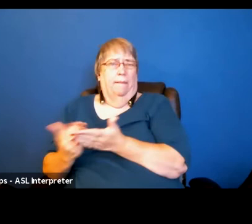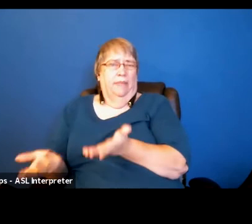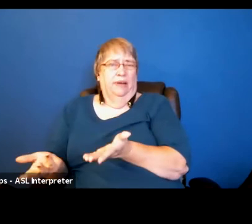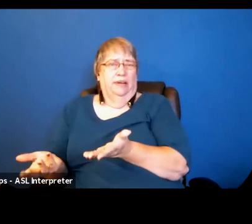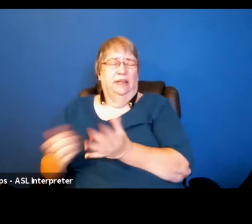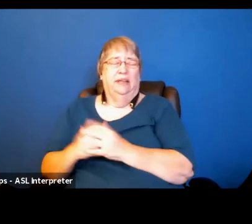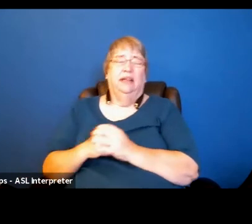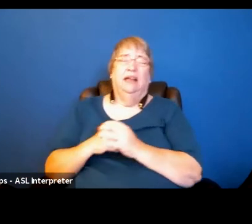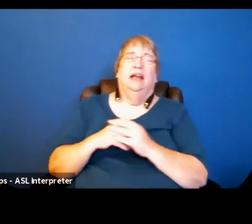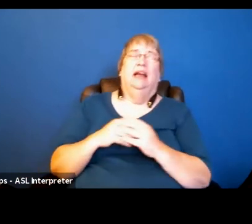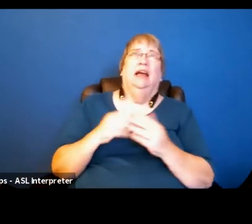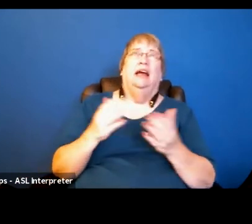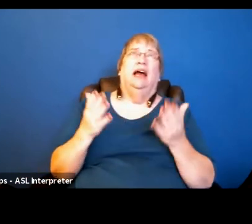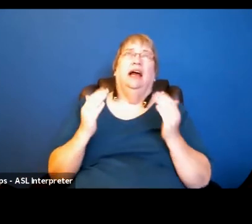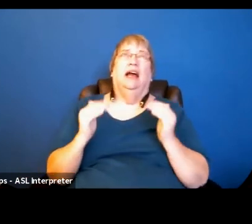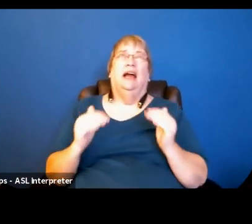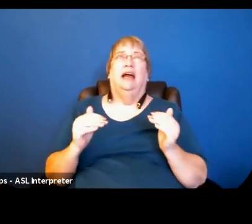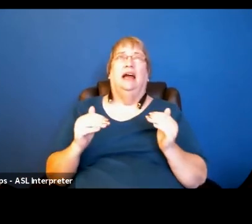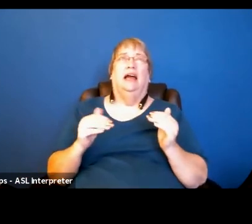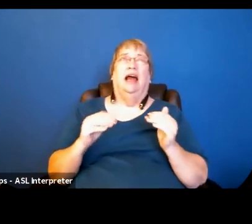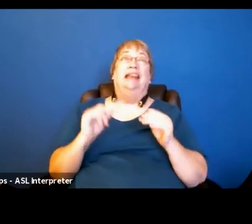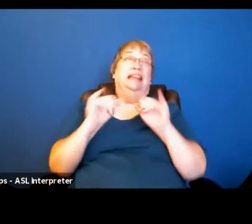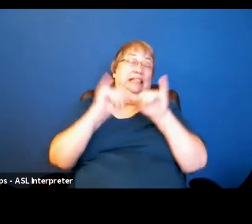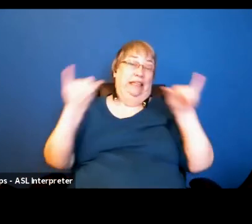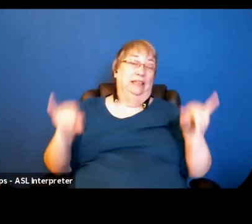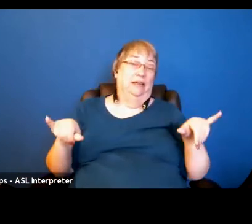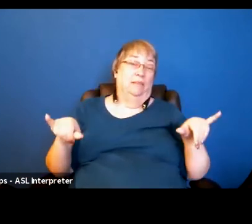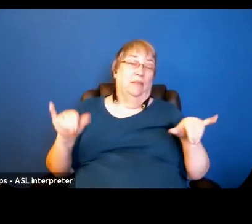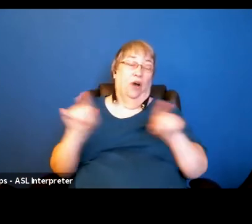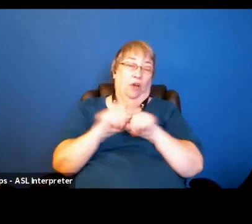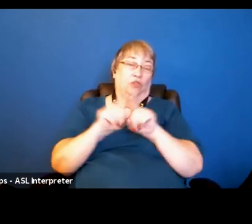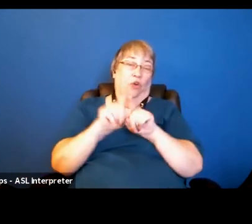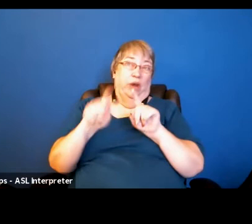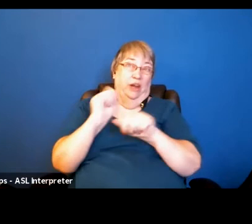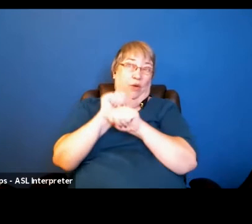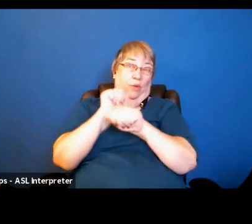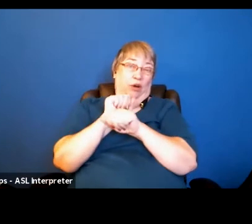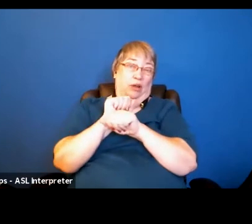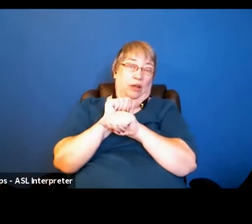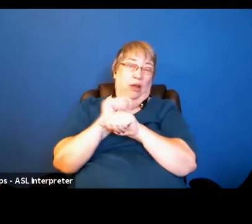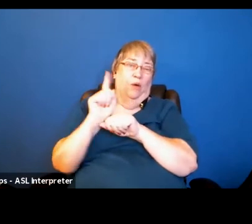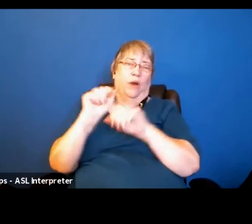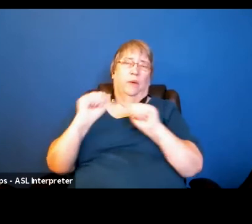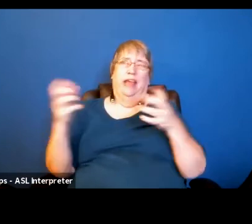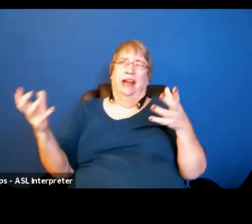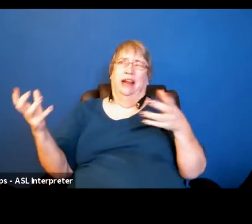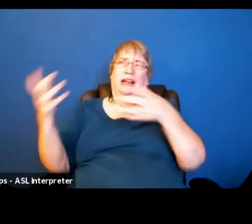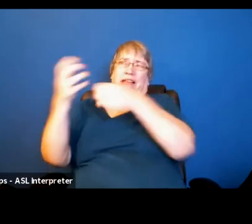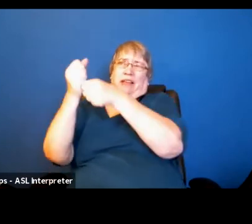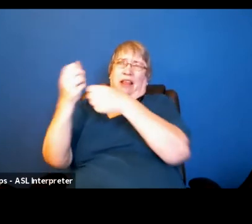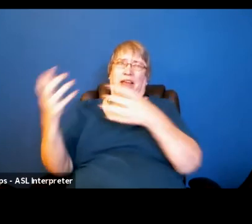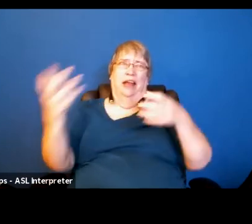then at the system level, we're also thinking about where there are opportunities for us to consolidate, align,